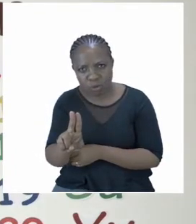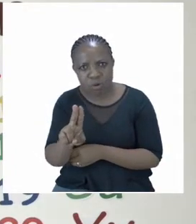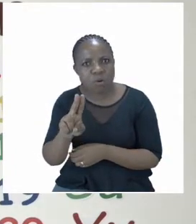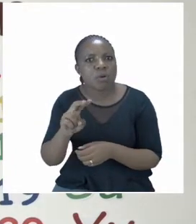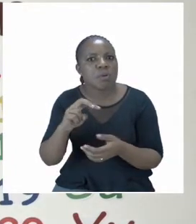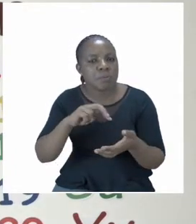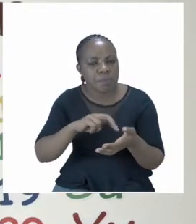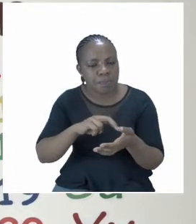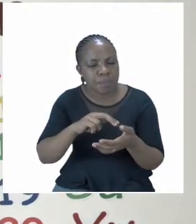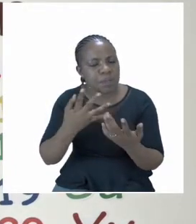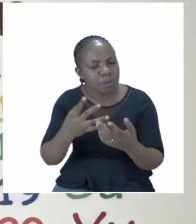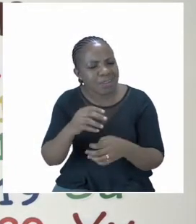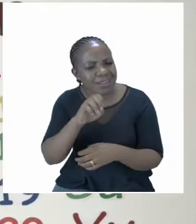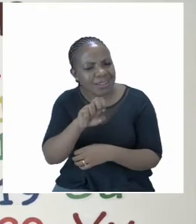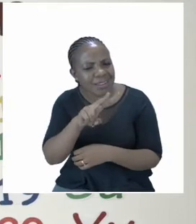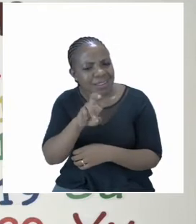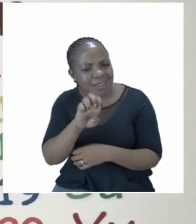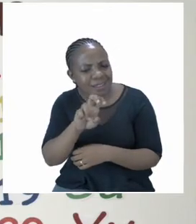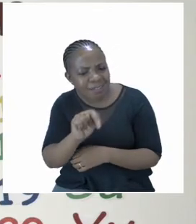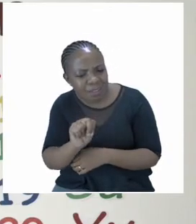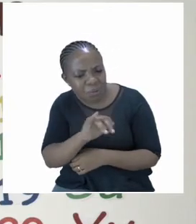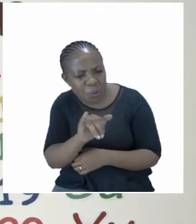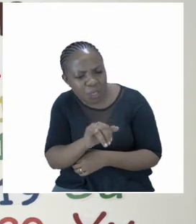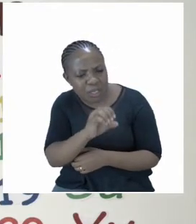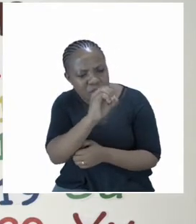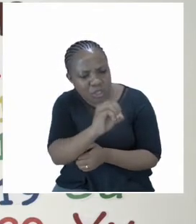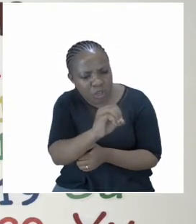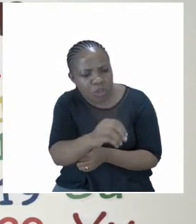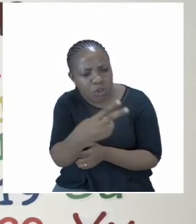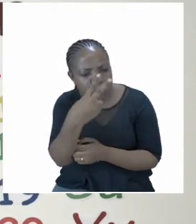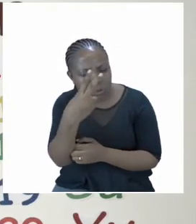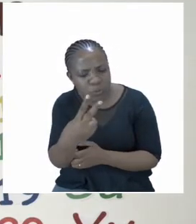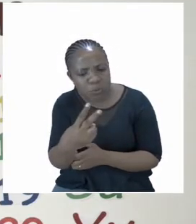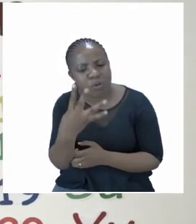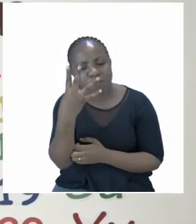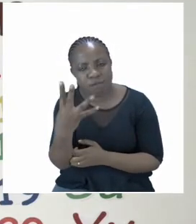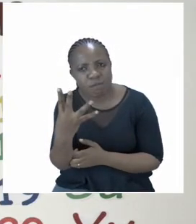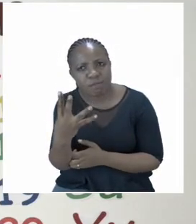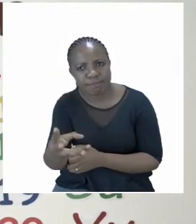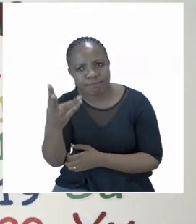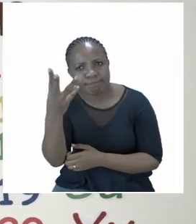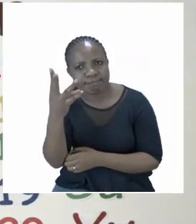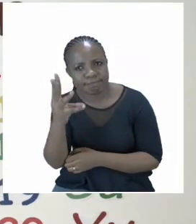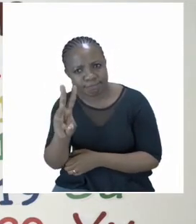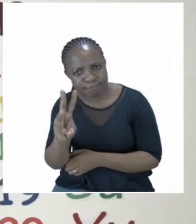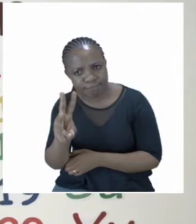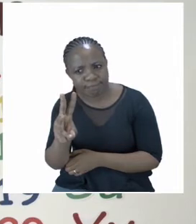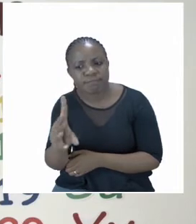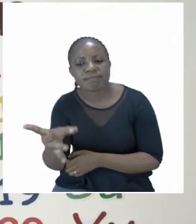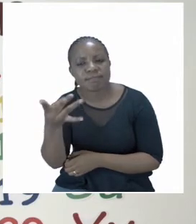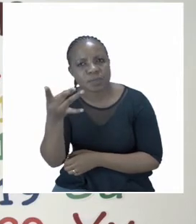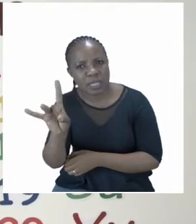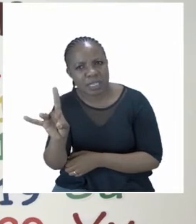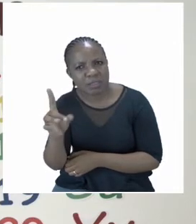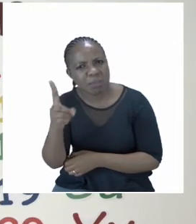a 0, a 2, a 4, a 6,